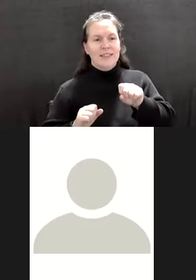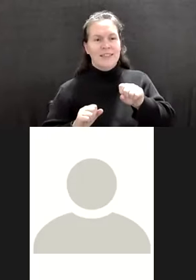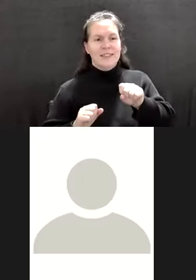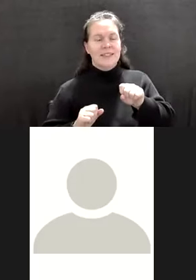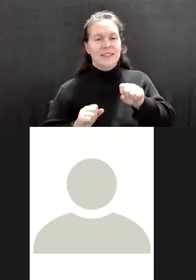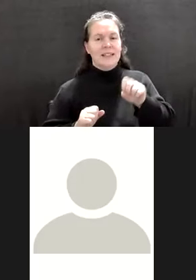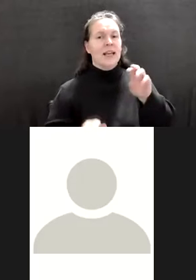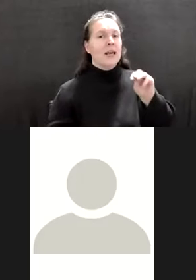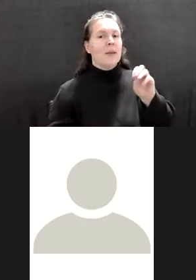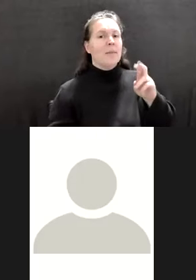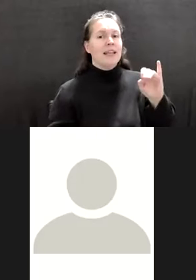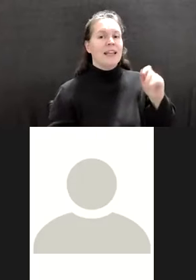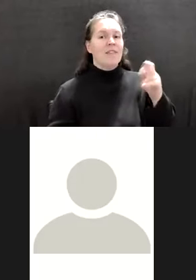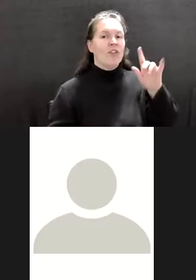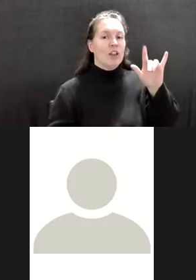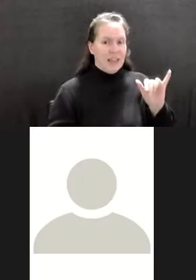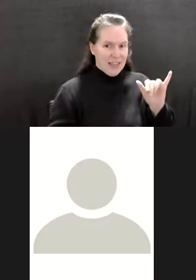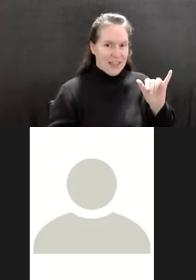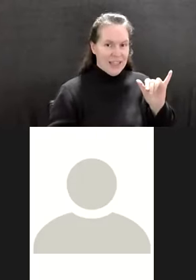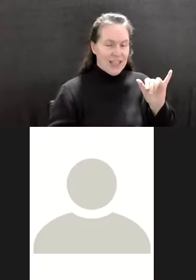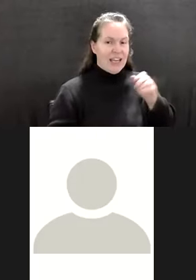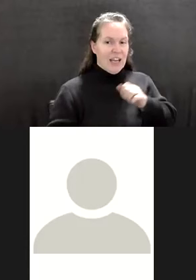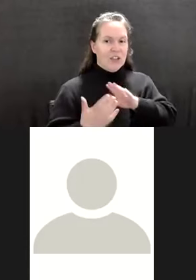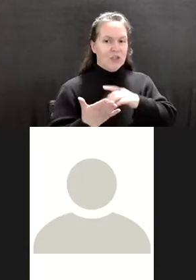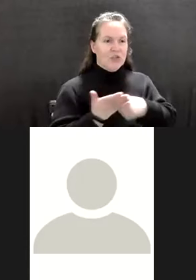meaningfully address all of health equity components in